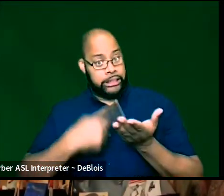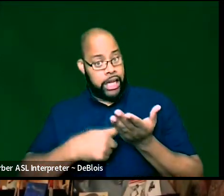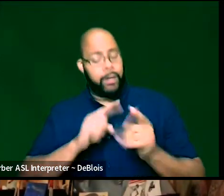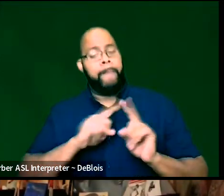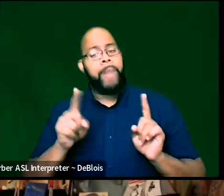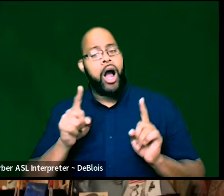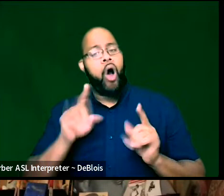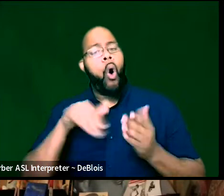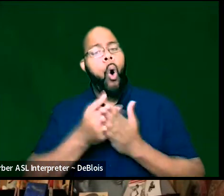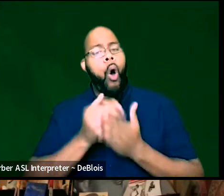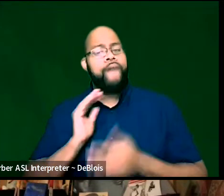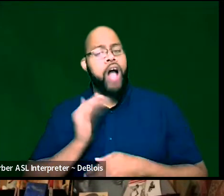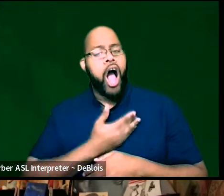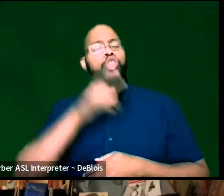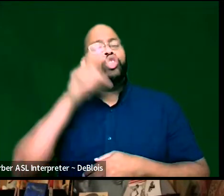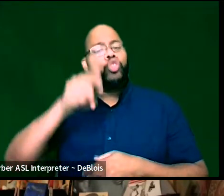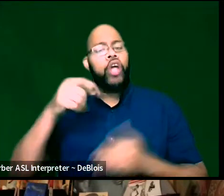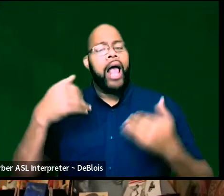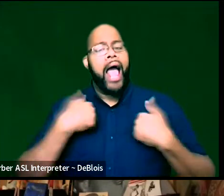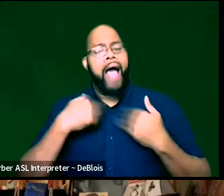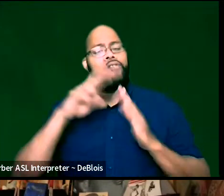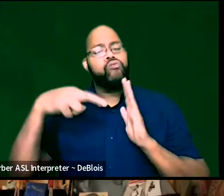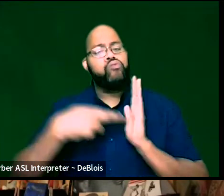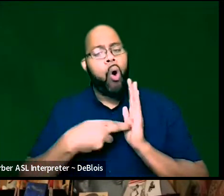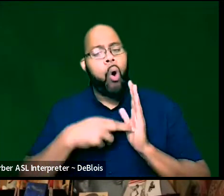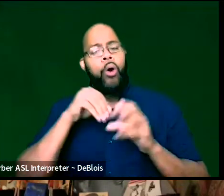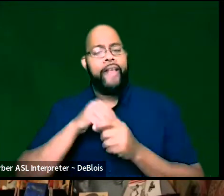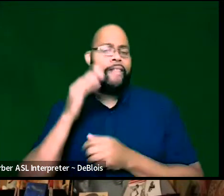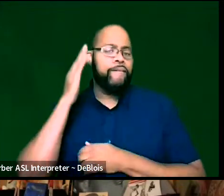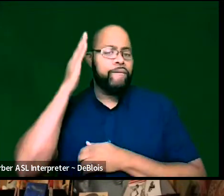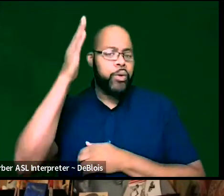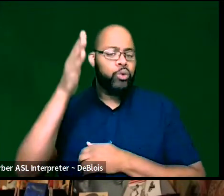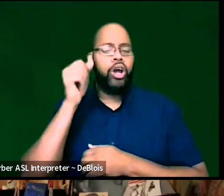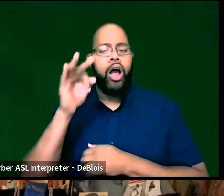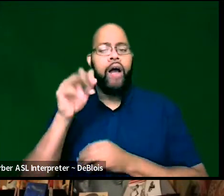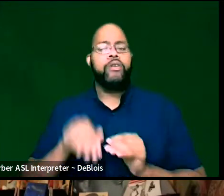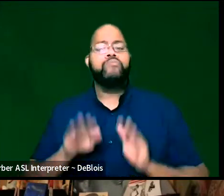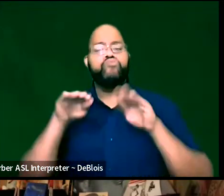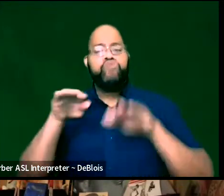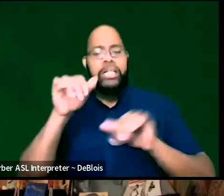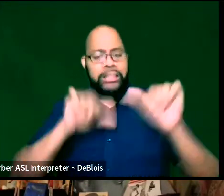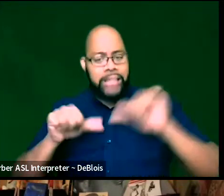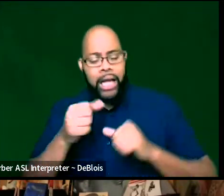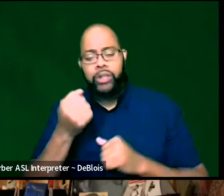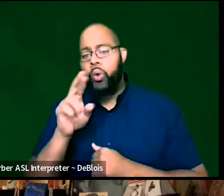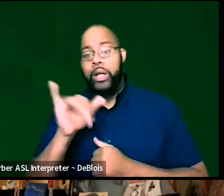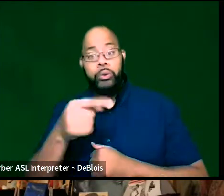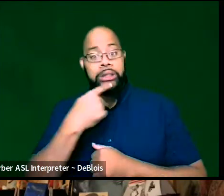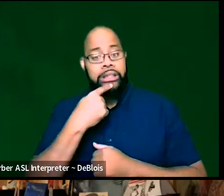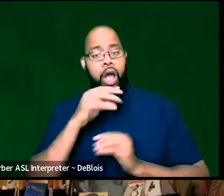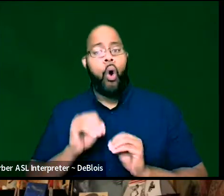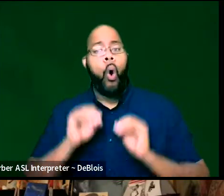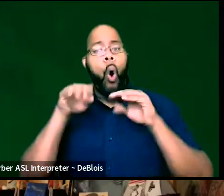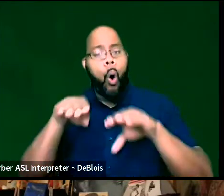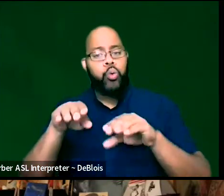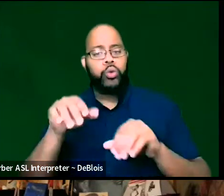but all of us should have a role in the future of marine science, or like you said, ocean science. Call it what